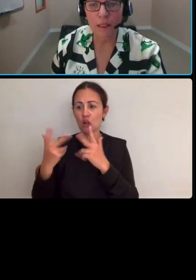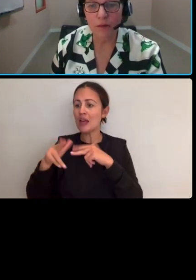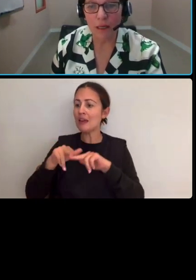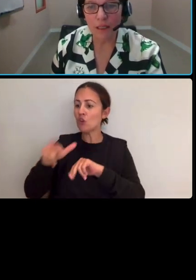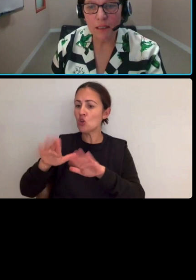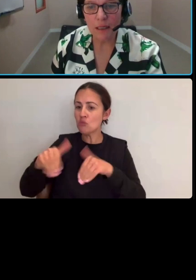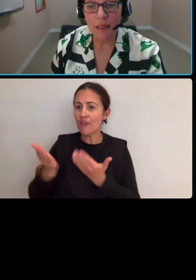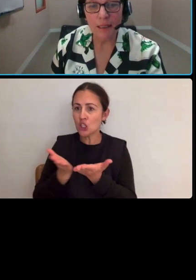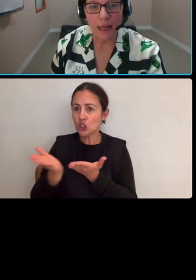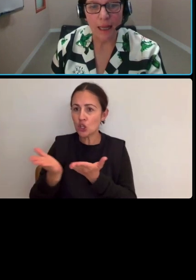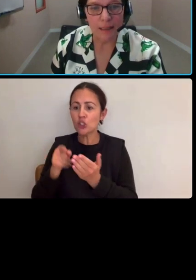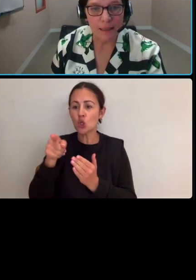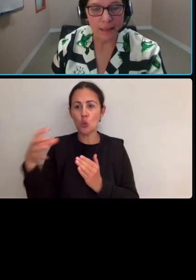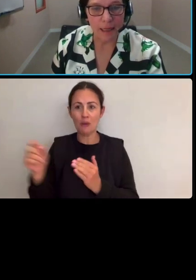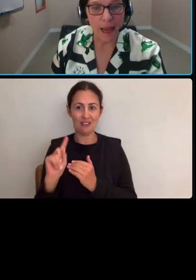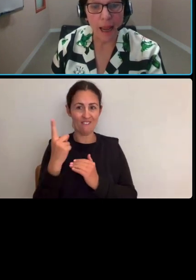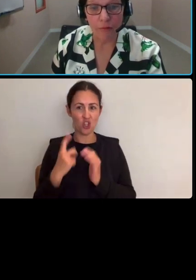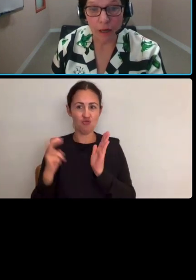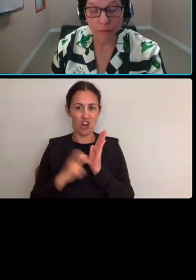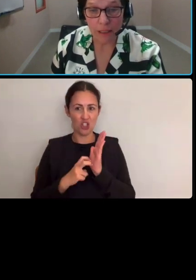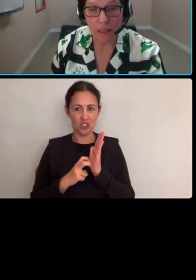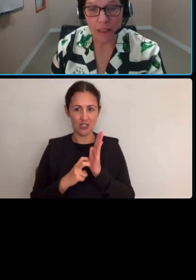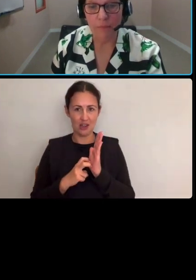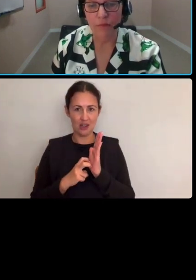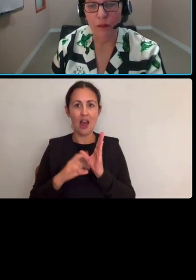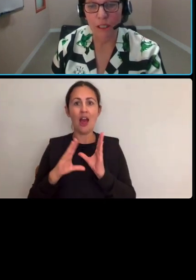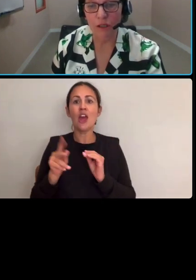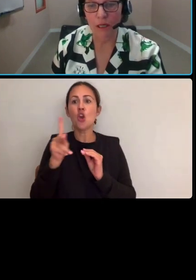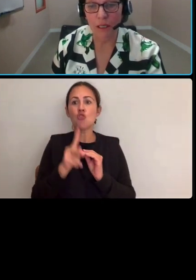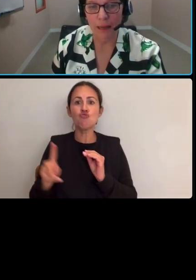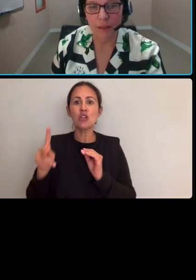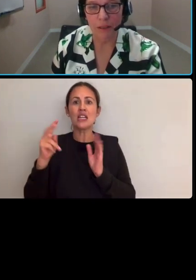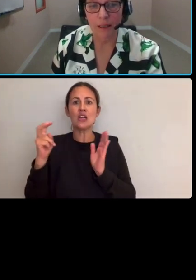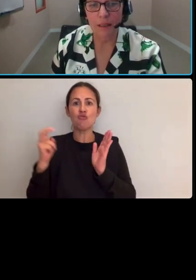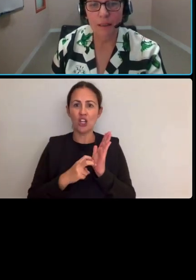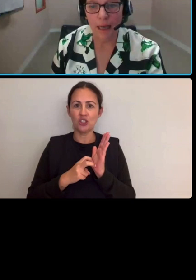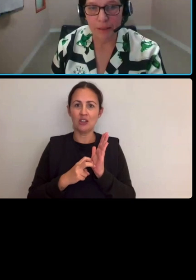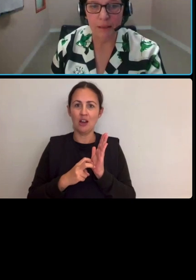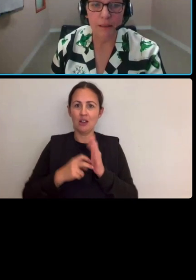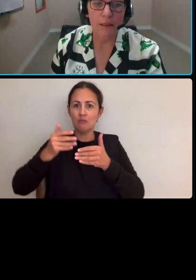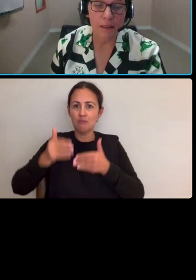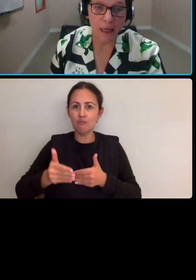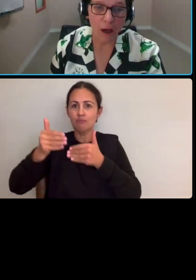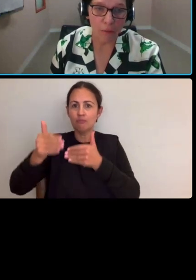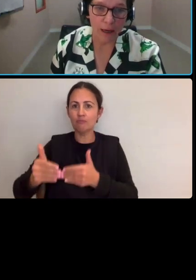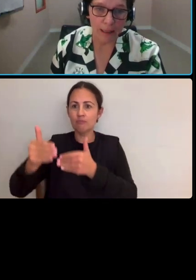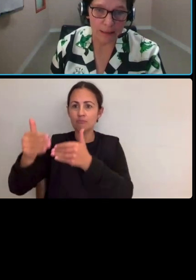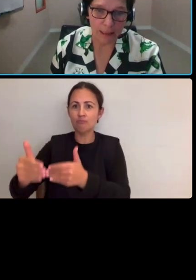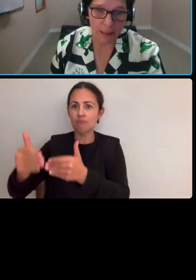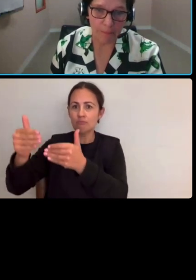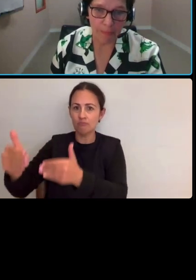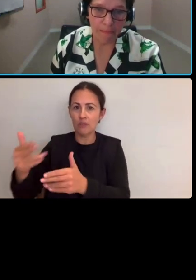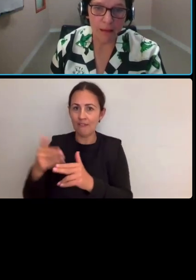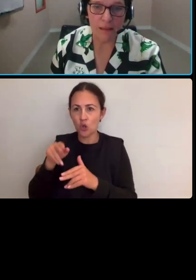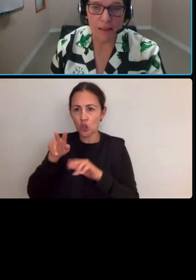services will need to register to enter the sector and re-register before their registration lapses to stay operating